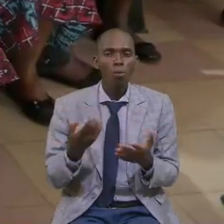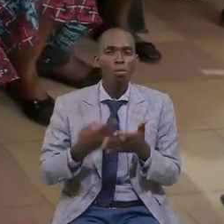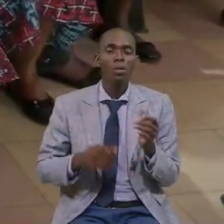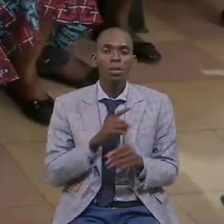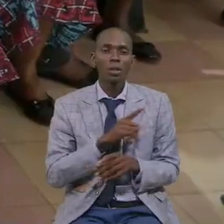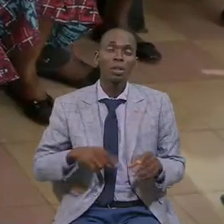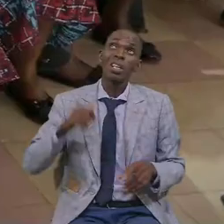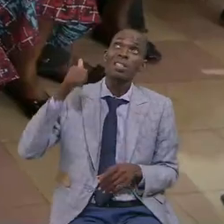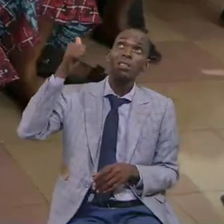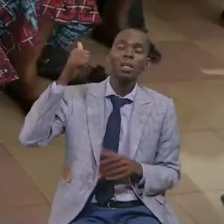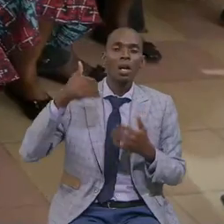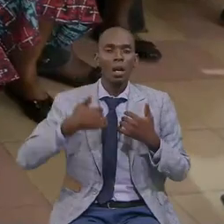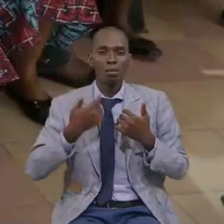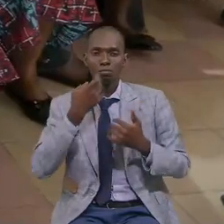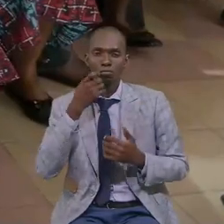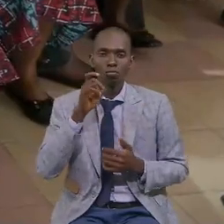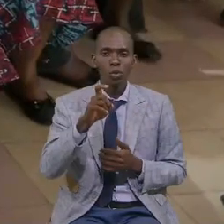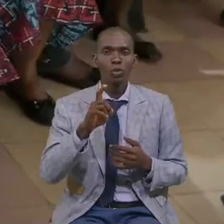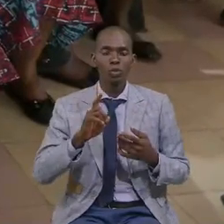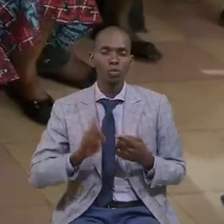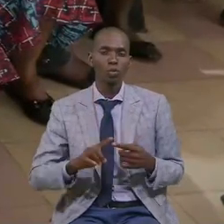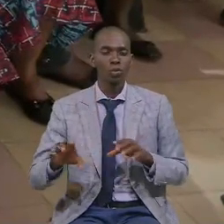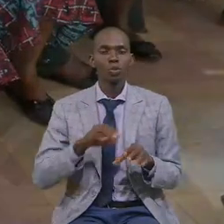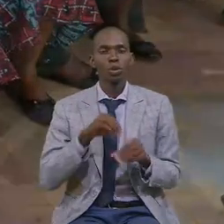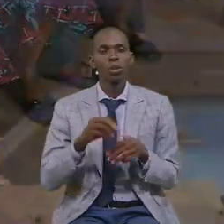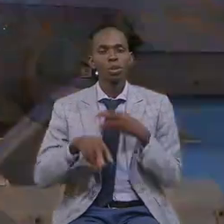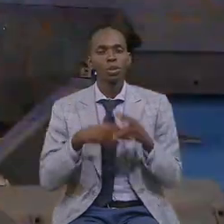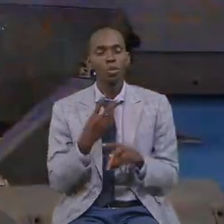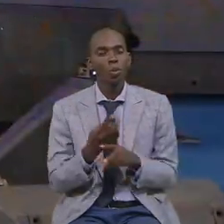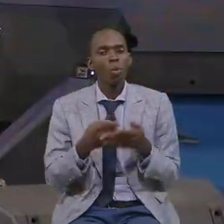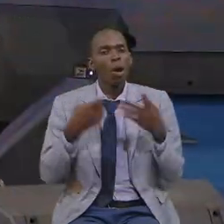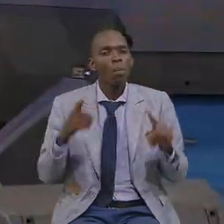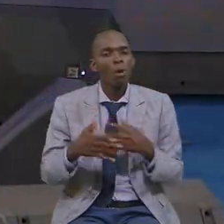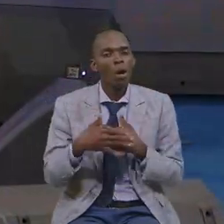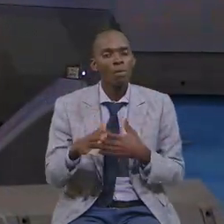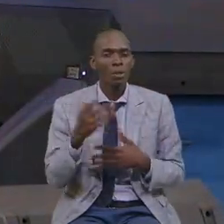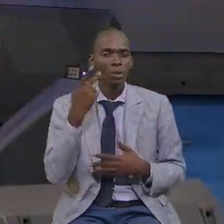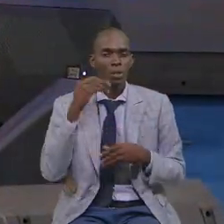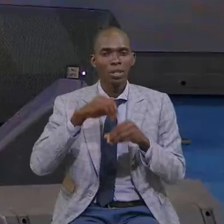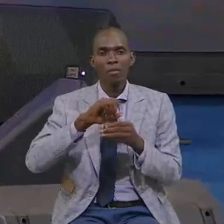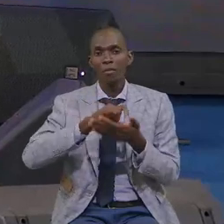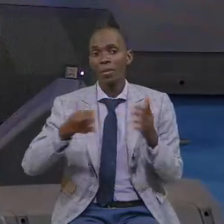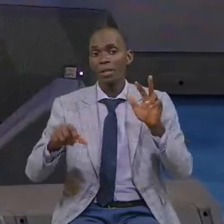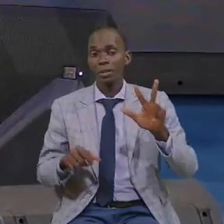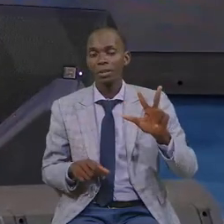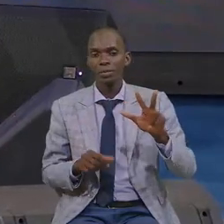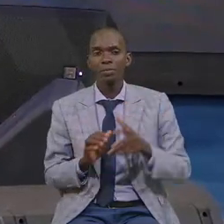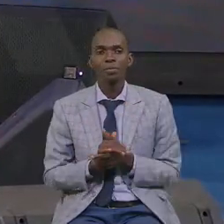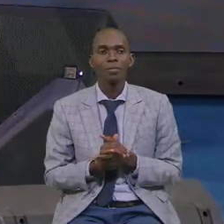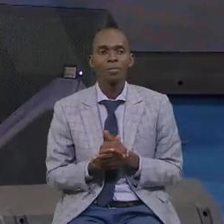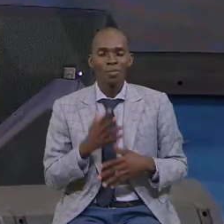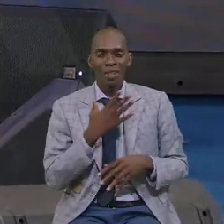has ordained for you in the word. Look at the result in verse 3. In verse 3 it says, and he shall